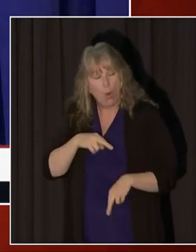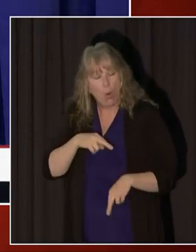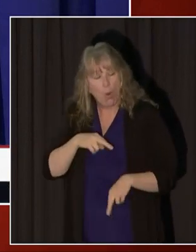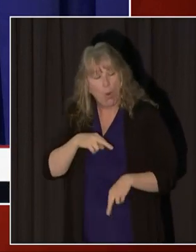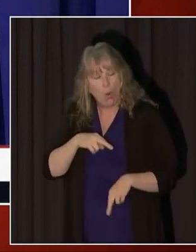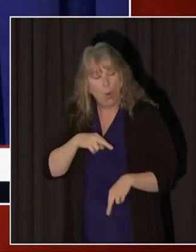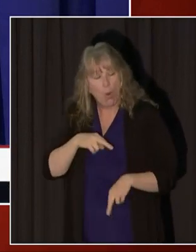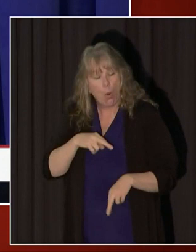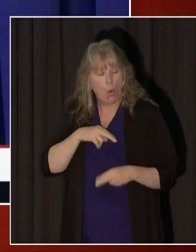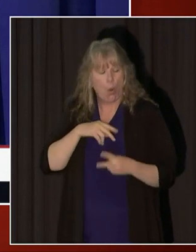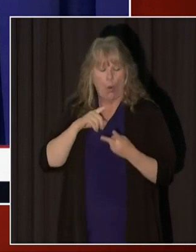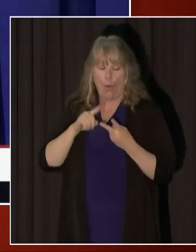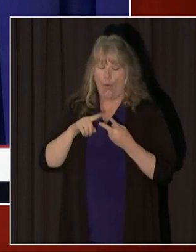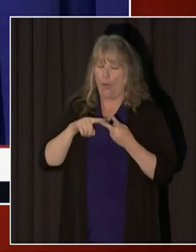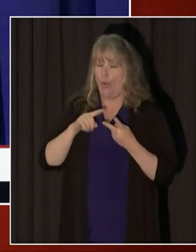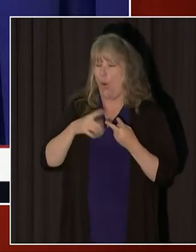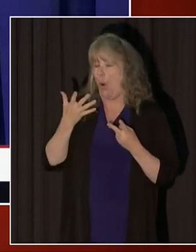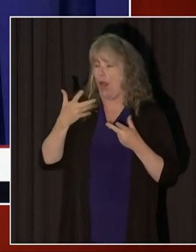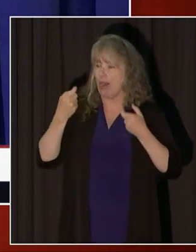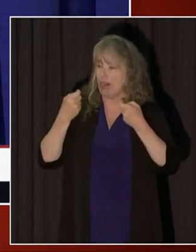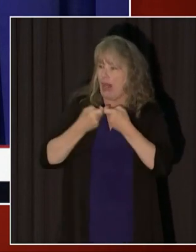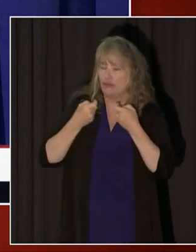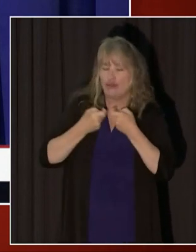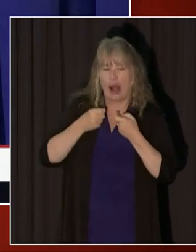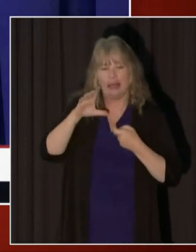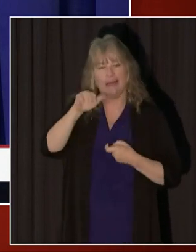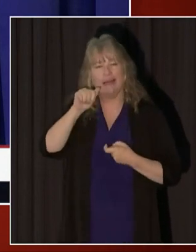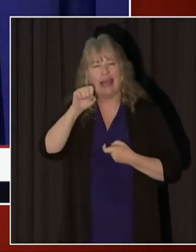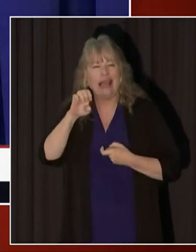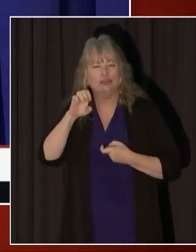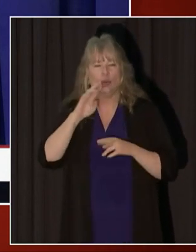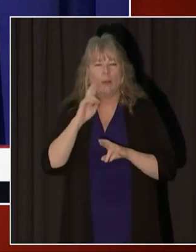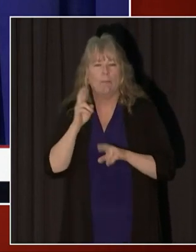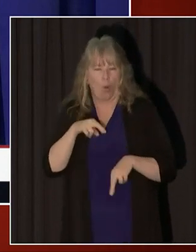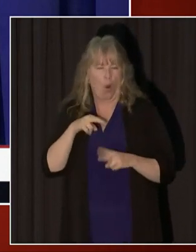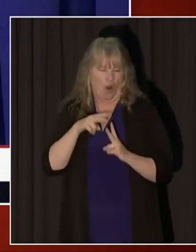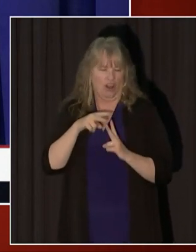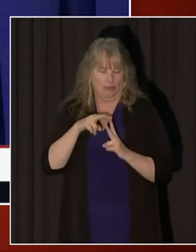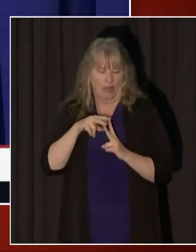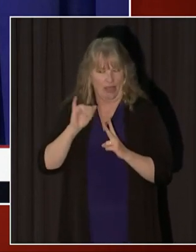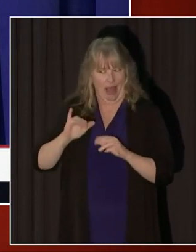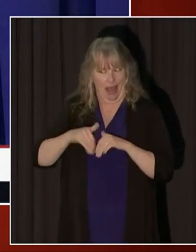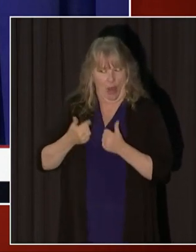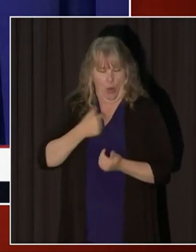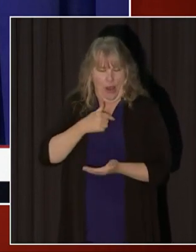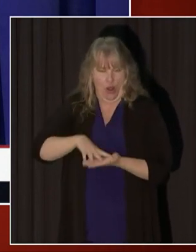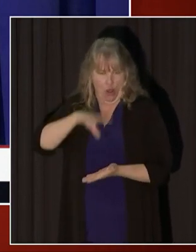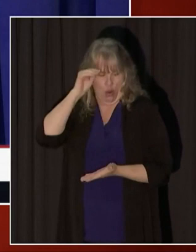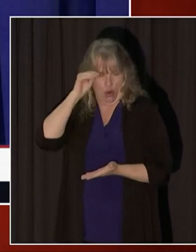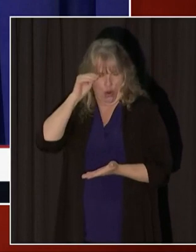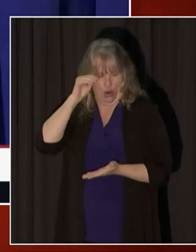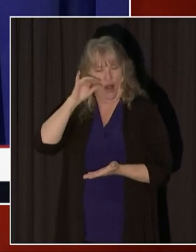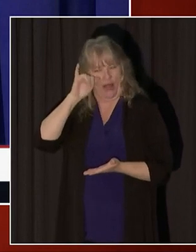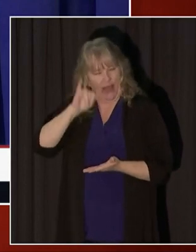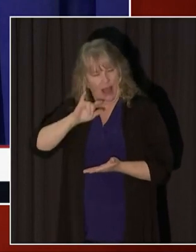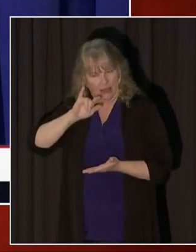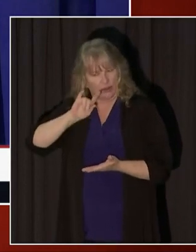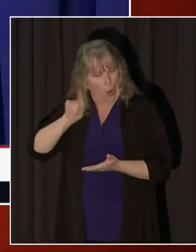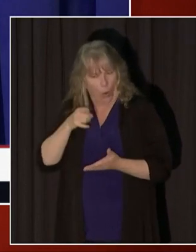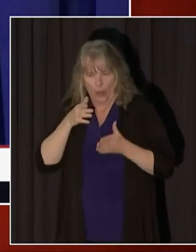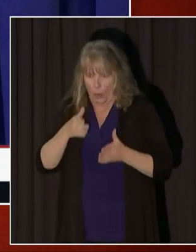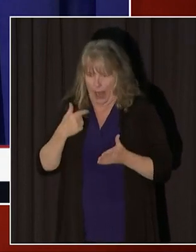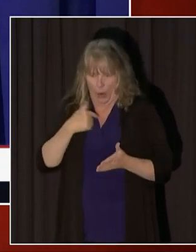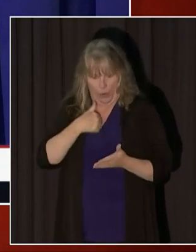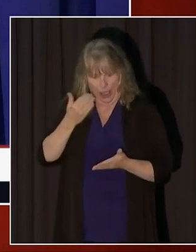what we call electronic case reports. And so that's just simply an accounting of new information, new